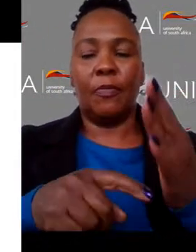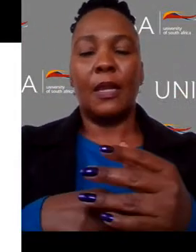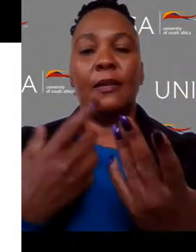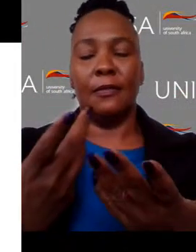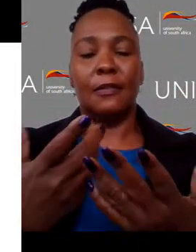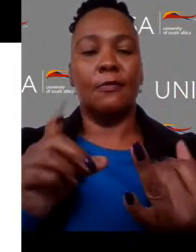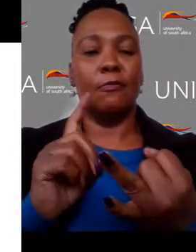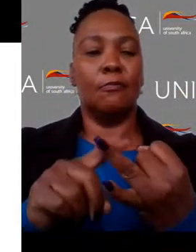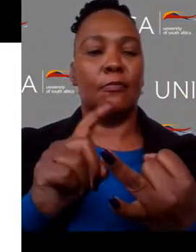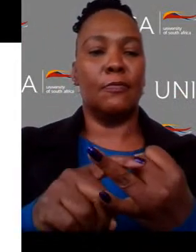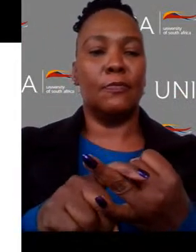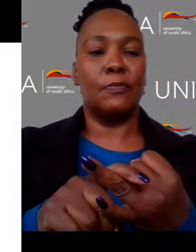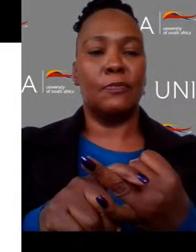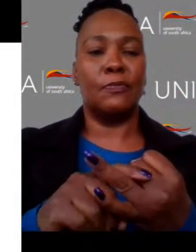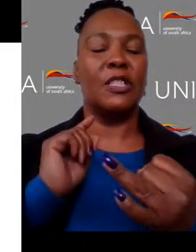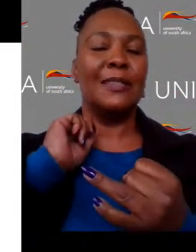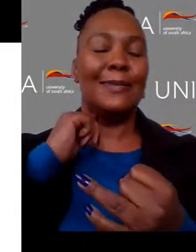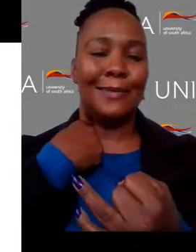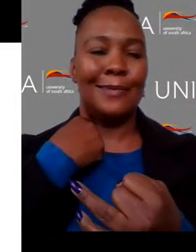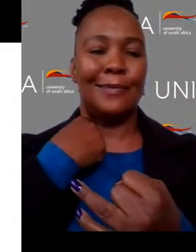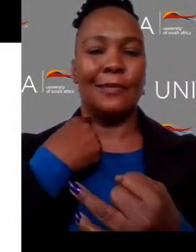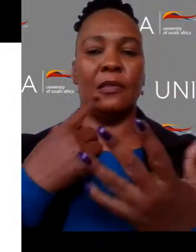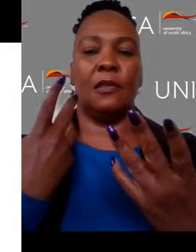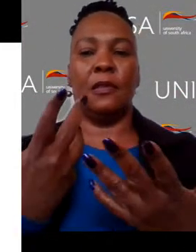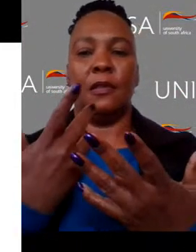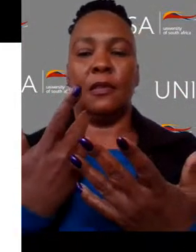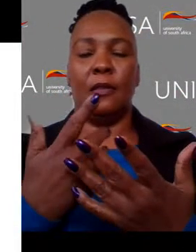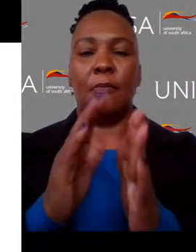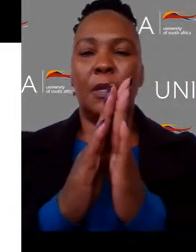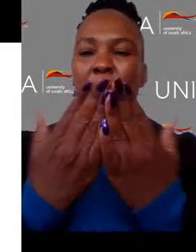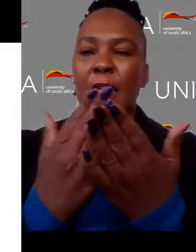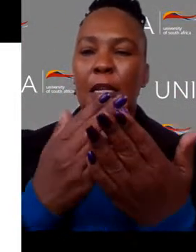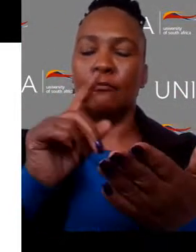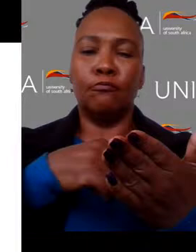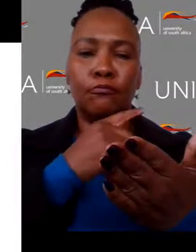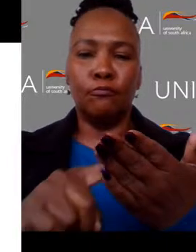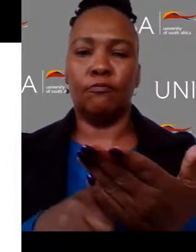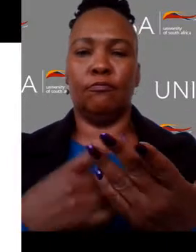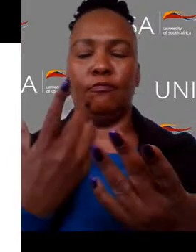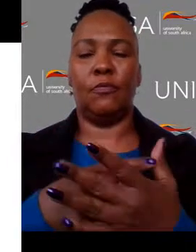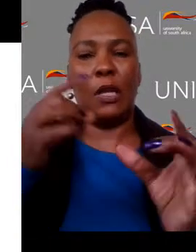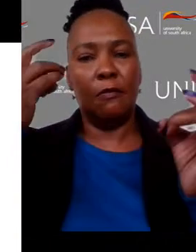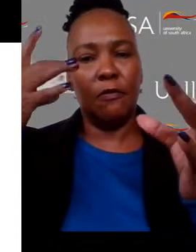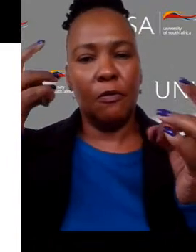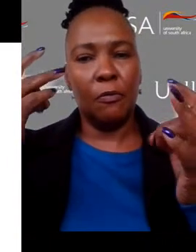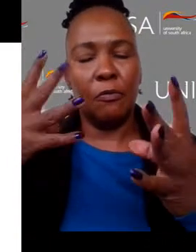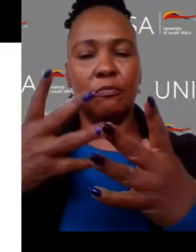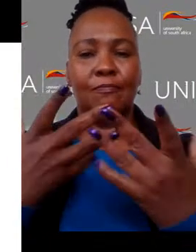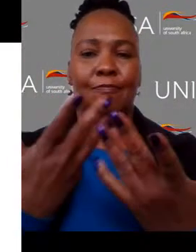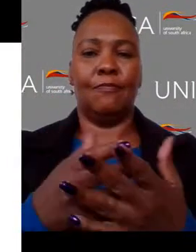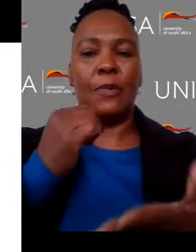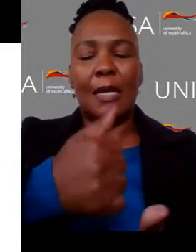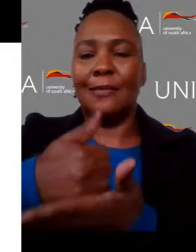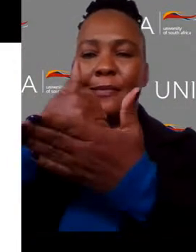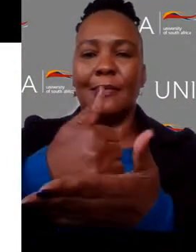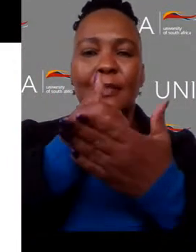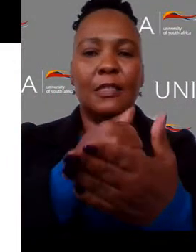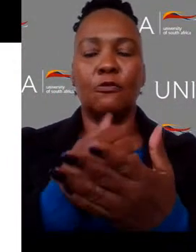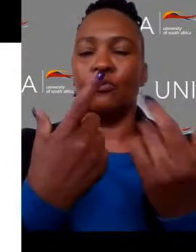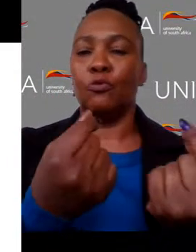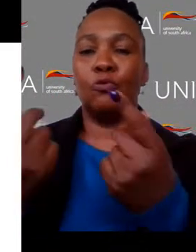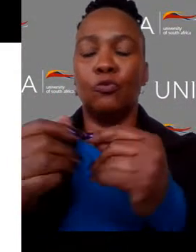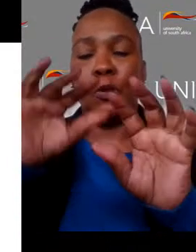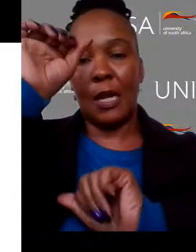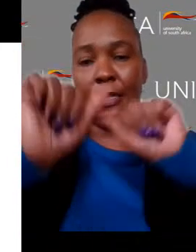use something like unauthorized materials, little cheat sheets, information or assistance as you are doing an